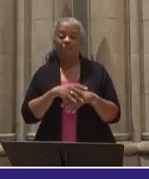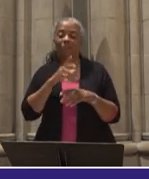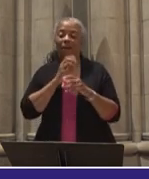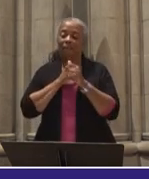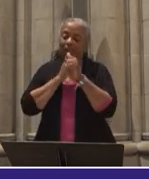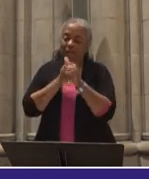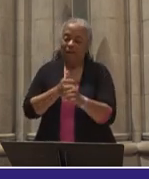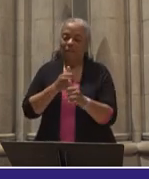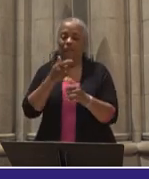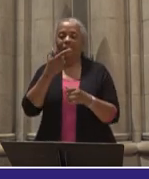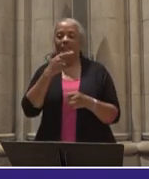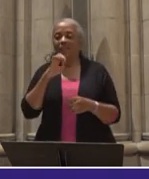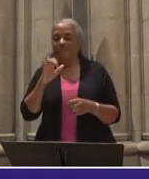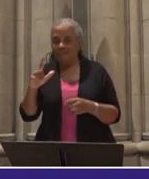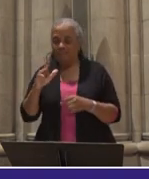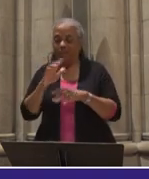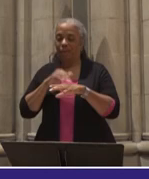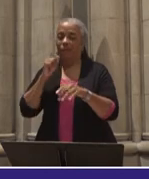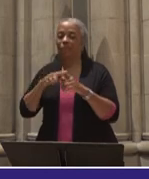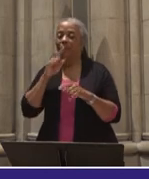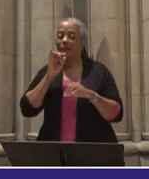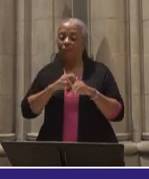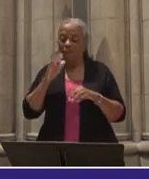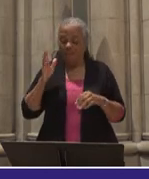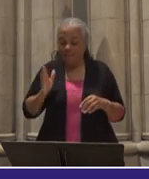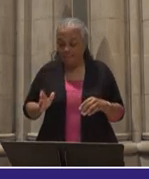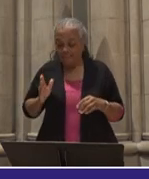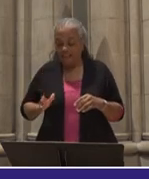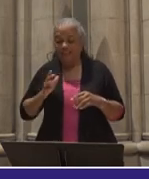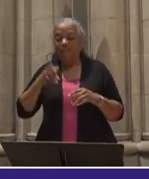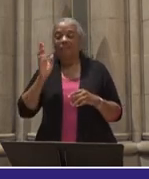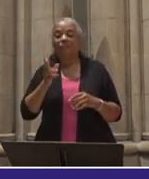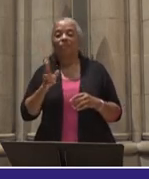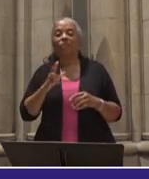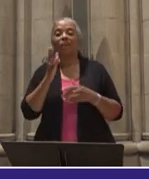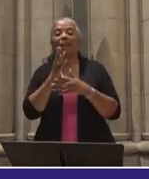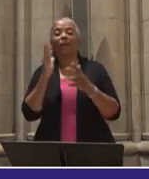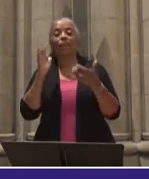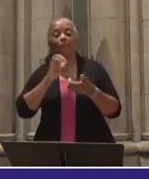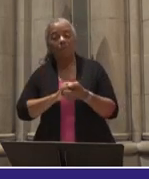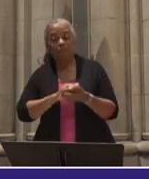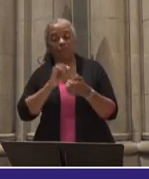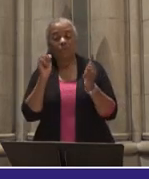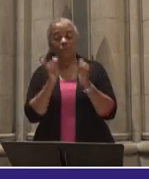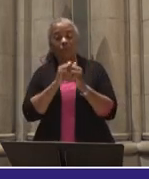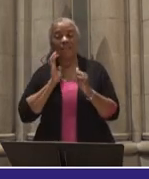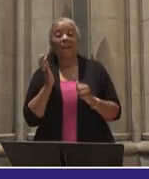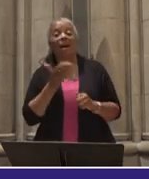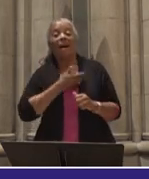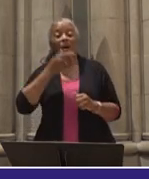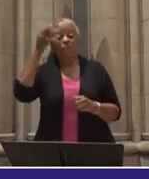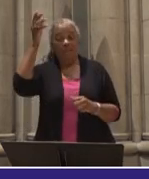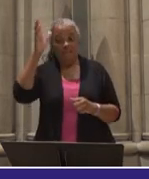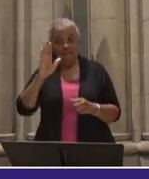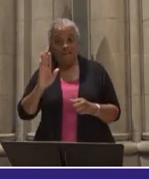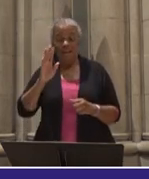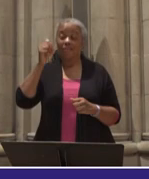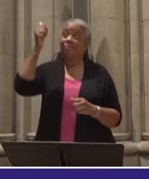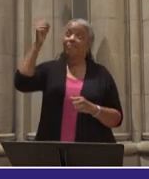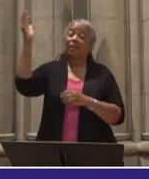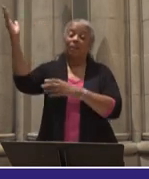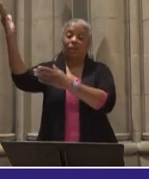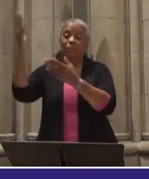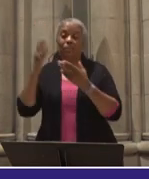gospel call to be on that side of history in partnership with our God, who is